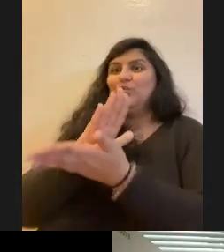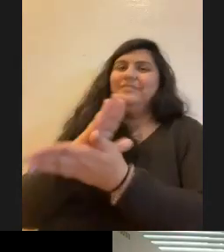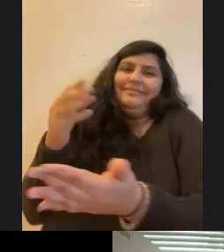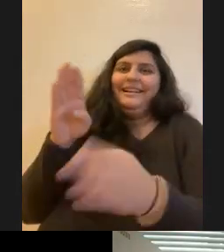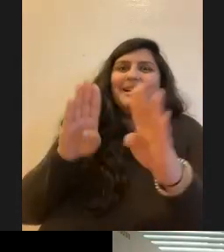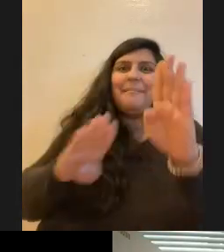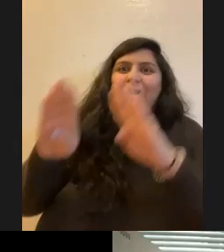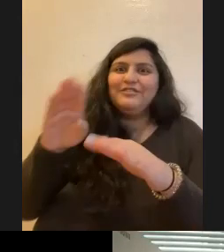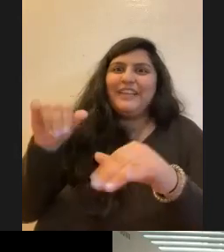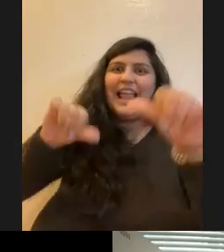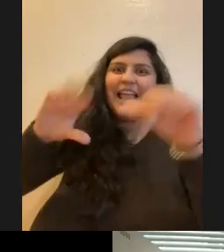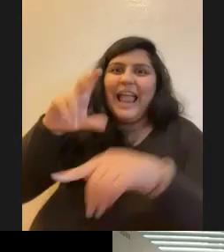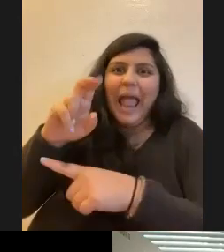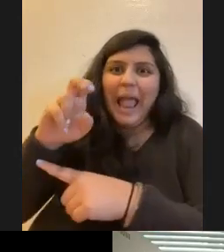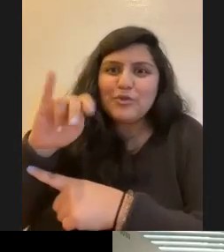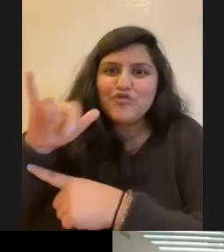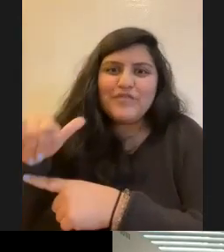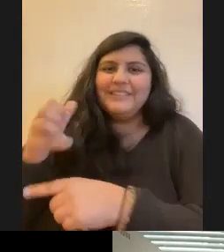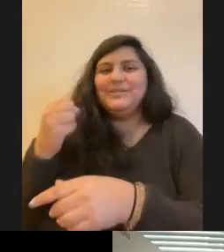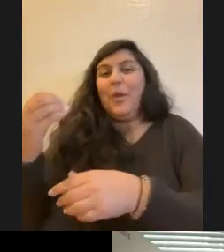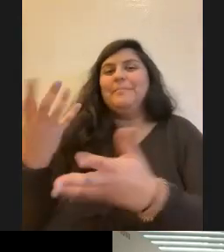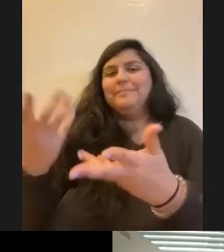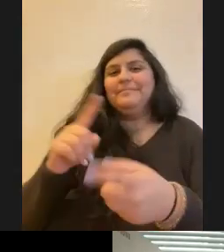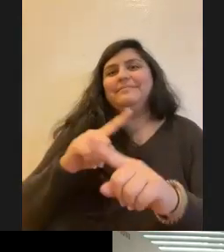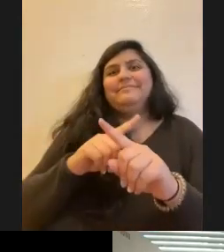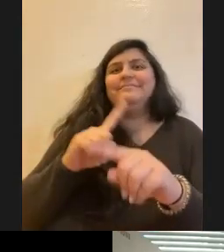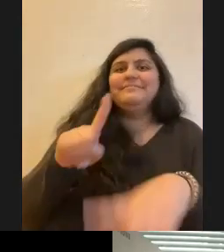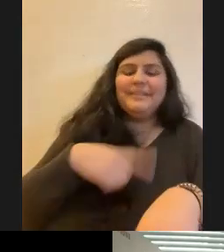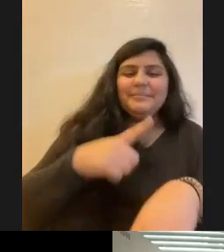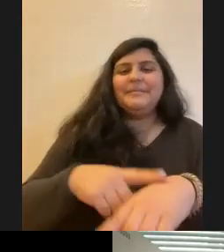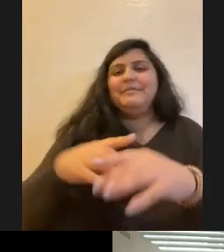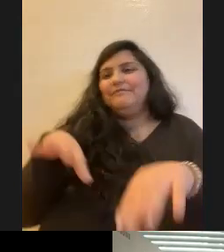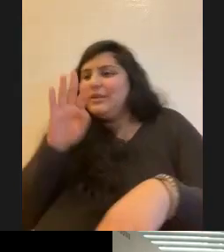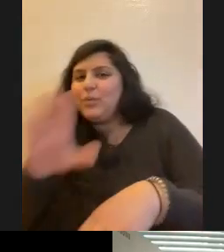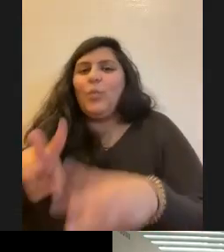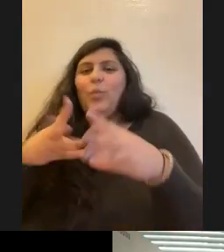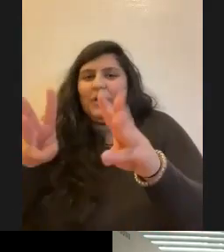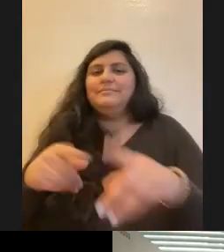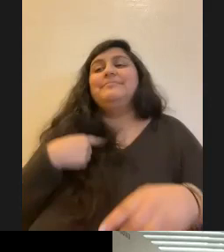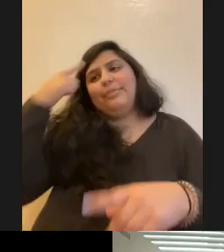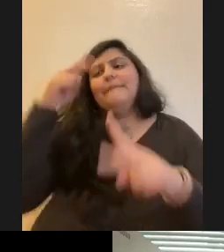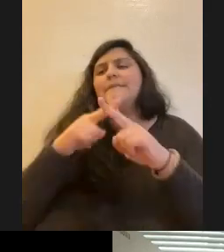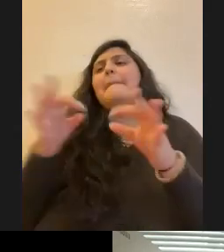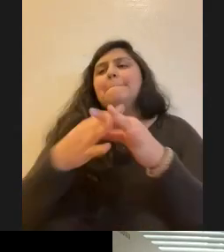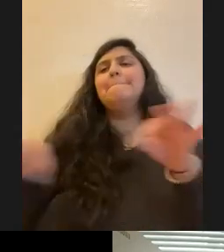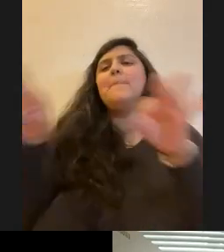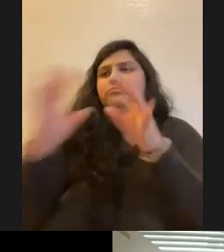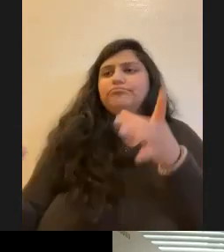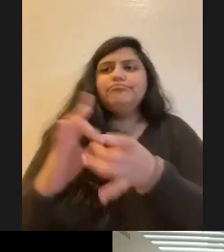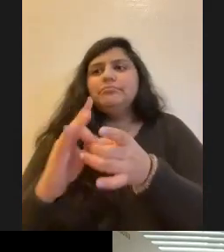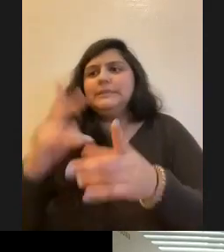somewhere, but I'm still really into it because I really love what I do. So I think that's always important to mention. Amazing. I'm with